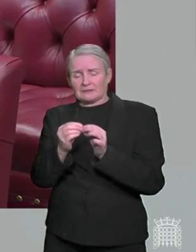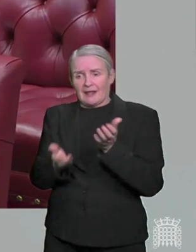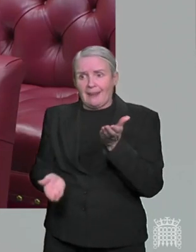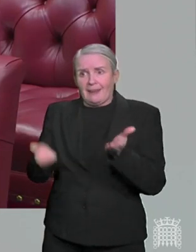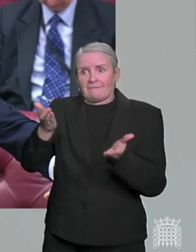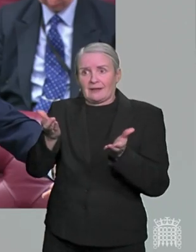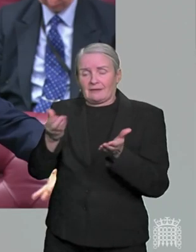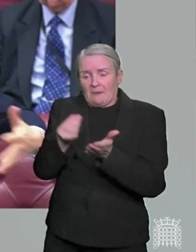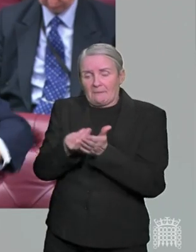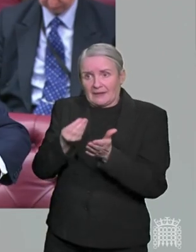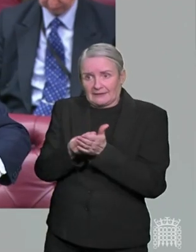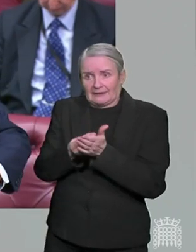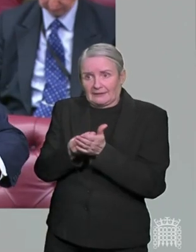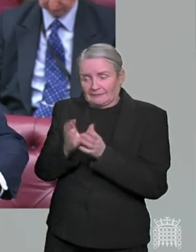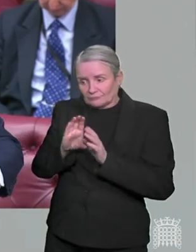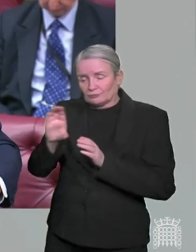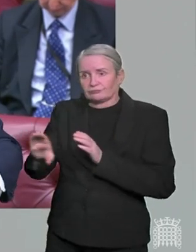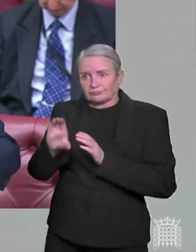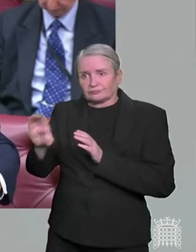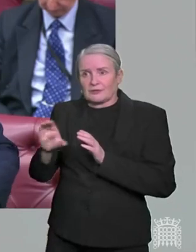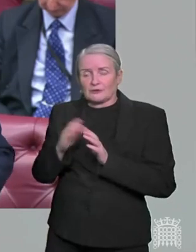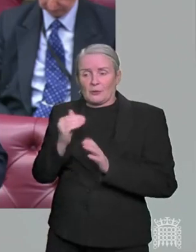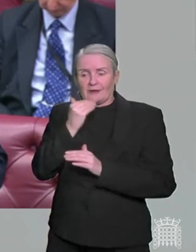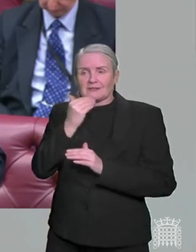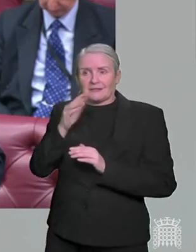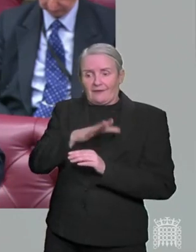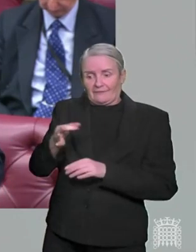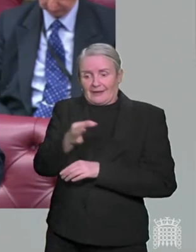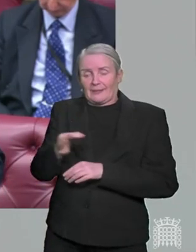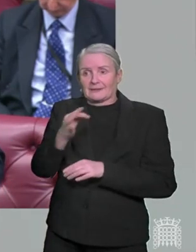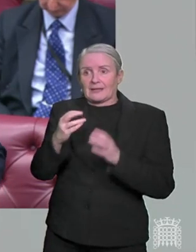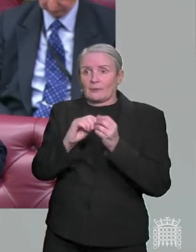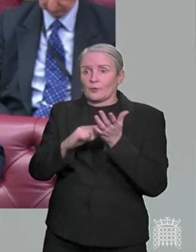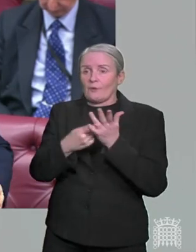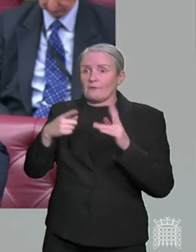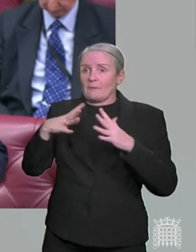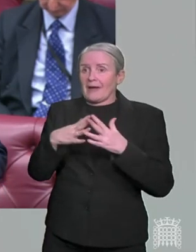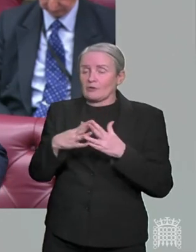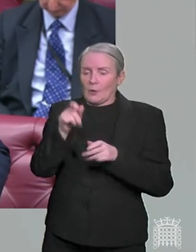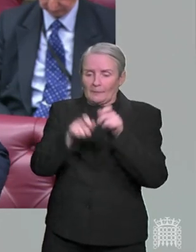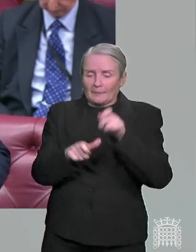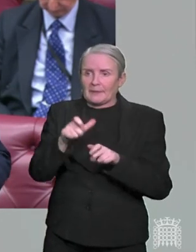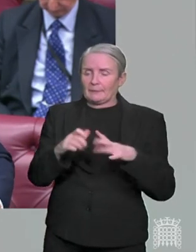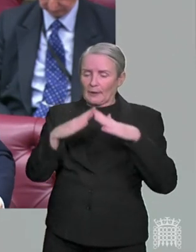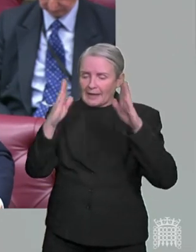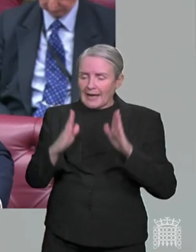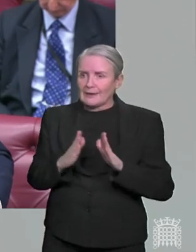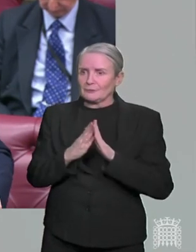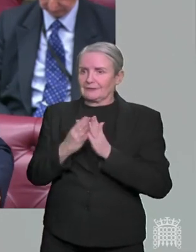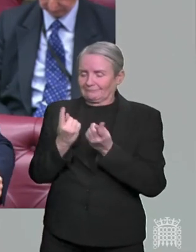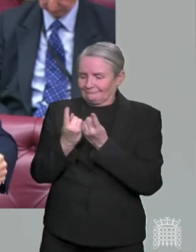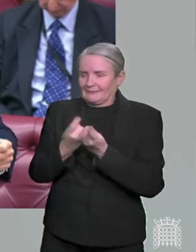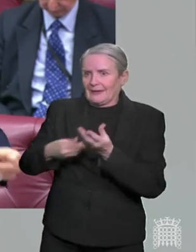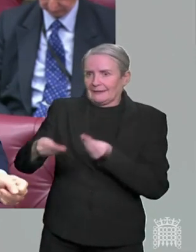just the defence capacity, but the physical capacity in the town and the people to do this. I would say I'm confident we can get this